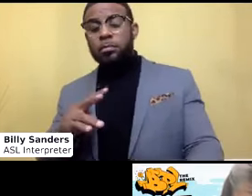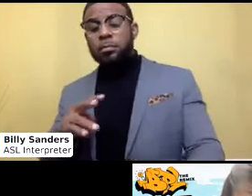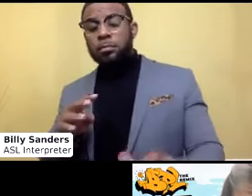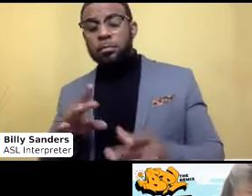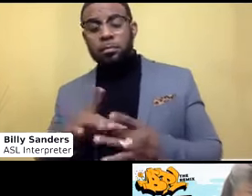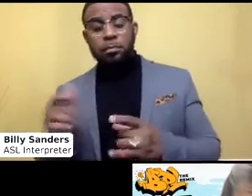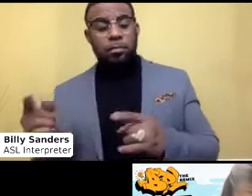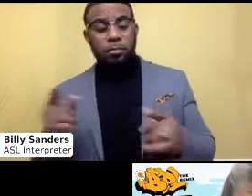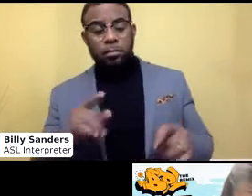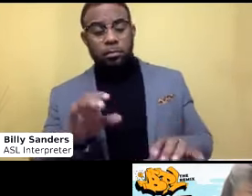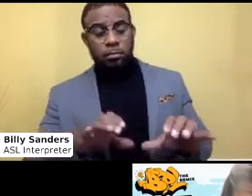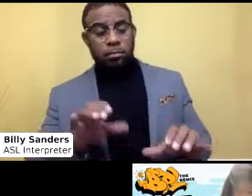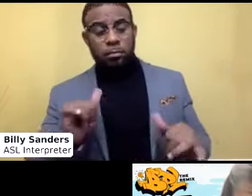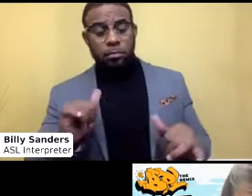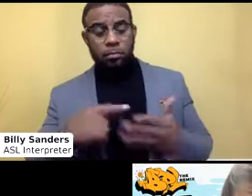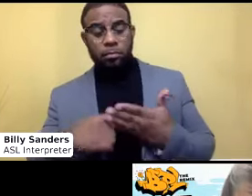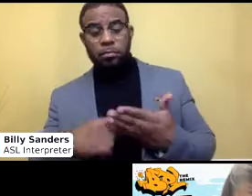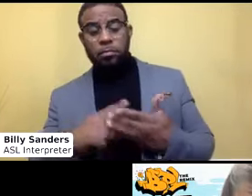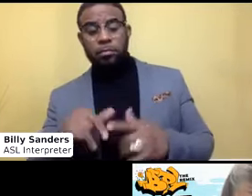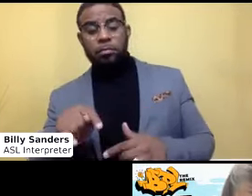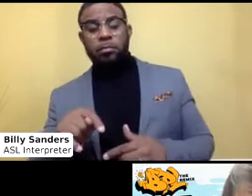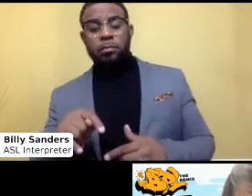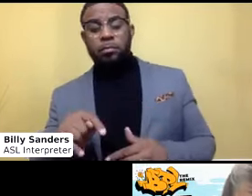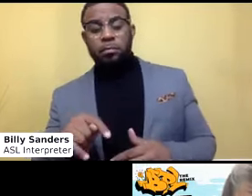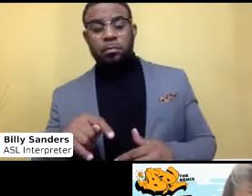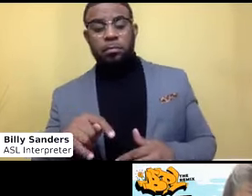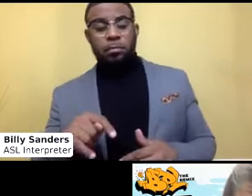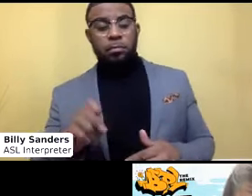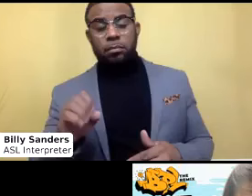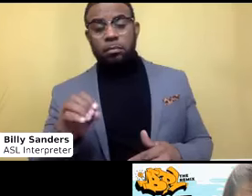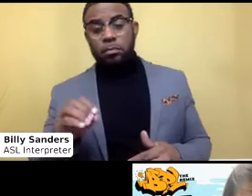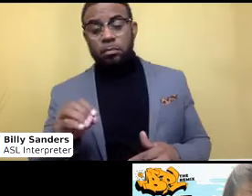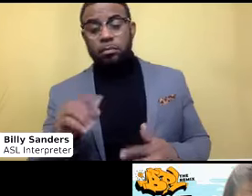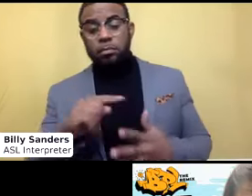what's happening in the Congo, and have discussions about it. And so